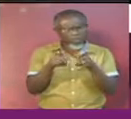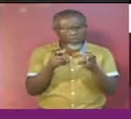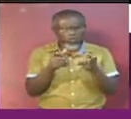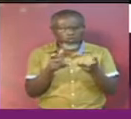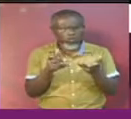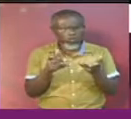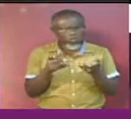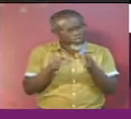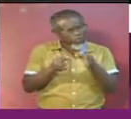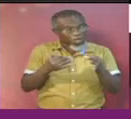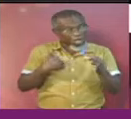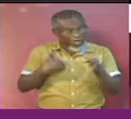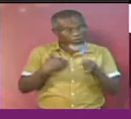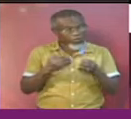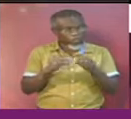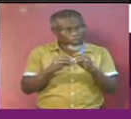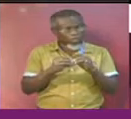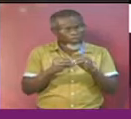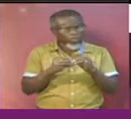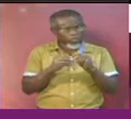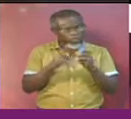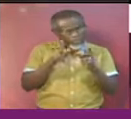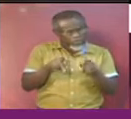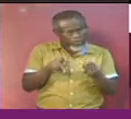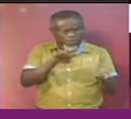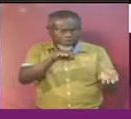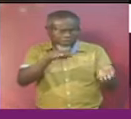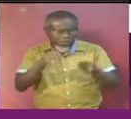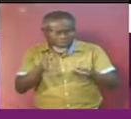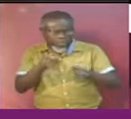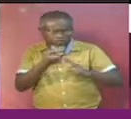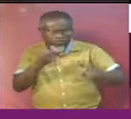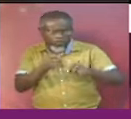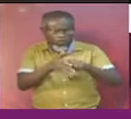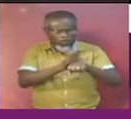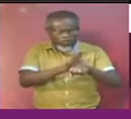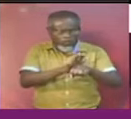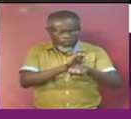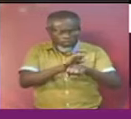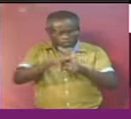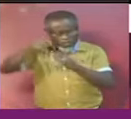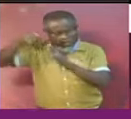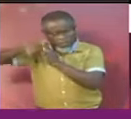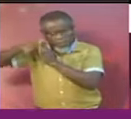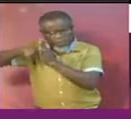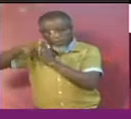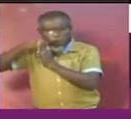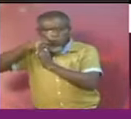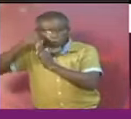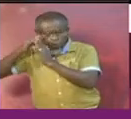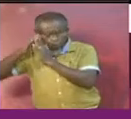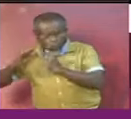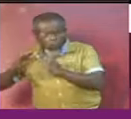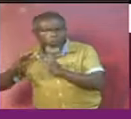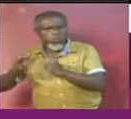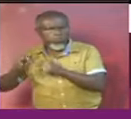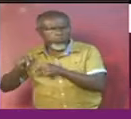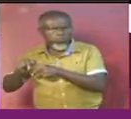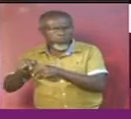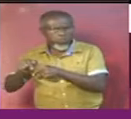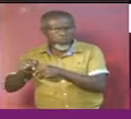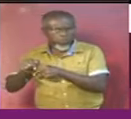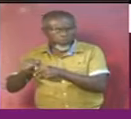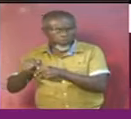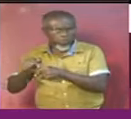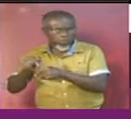have those figures, that is, how many persons would have died from COVID at home versus those was calculated at the